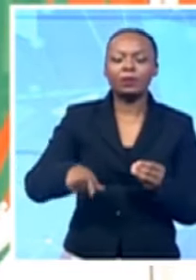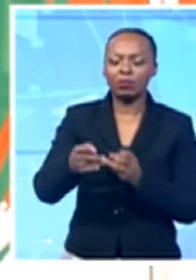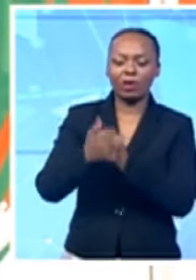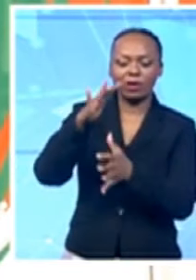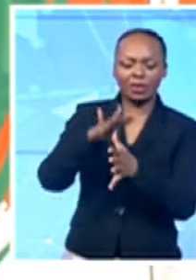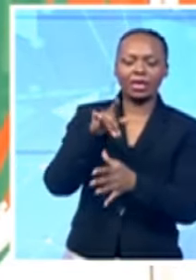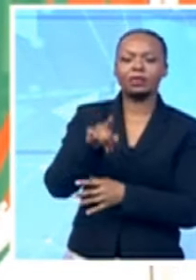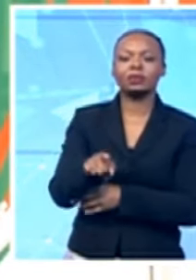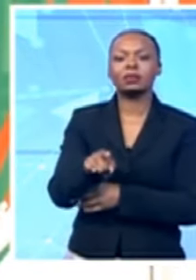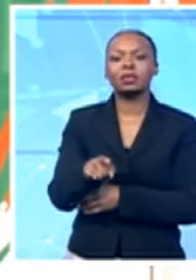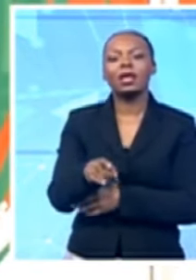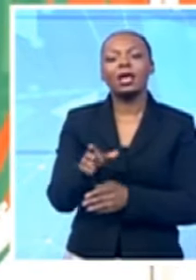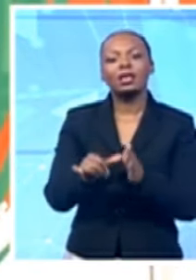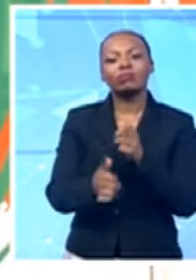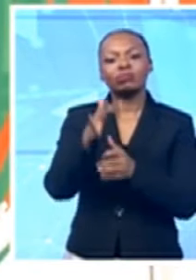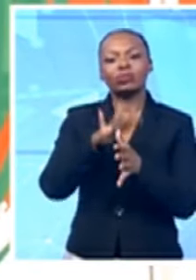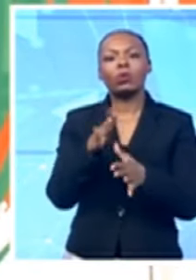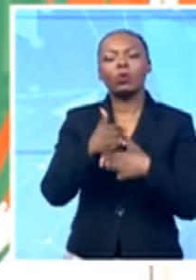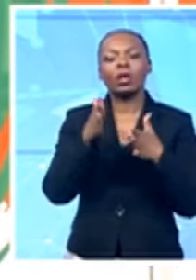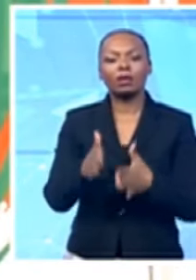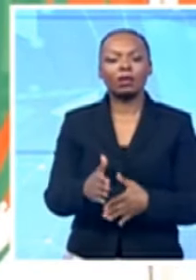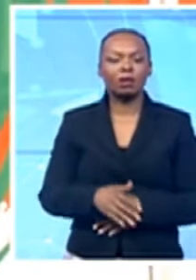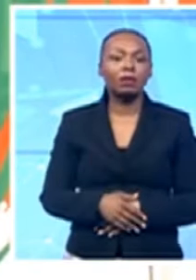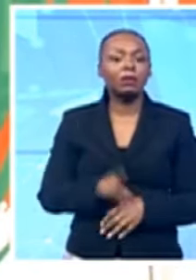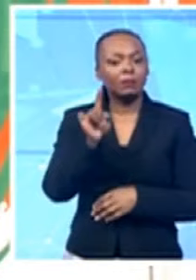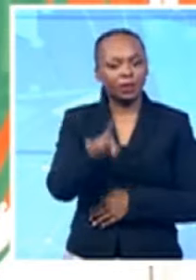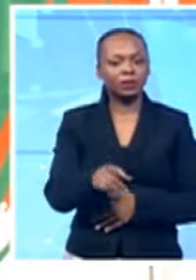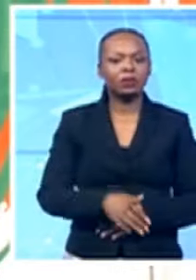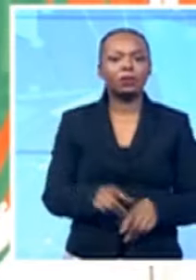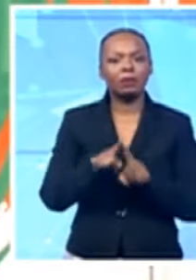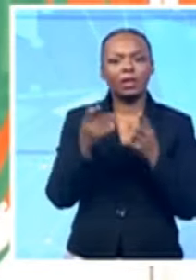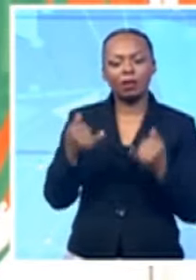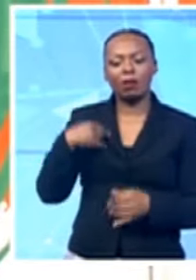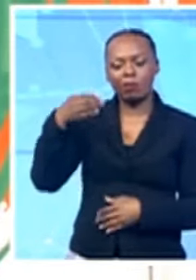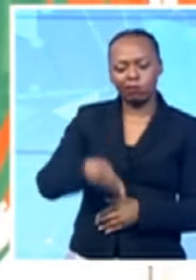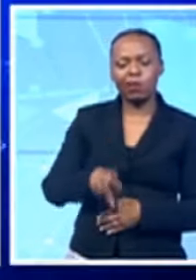here in Mahikeng, we're going to try get more context from the residents. Until then, back to you in studio.